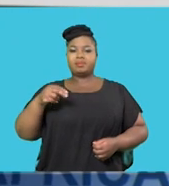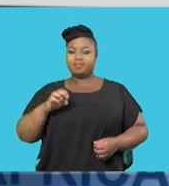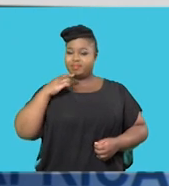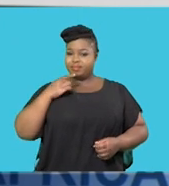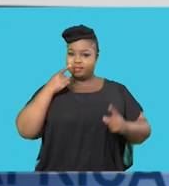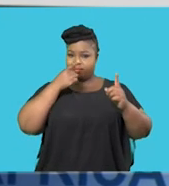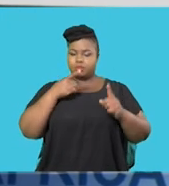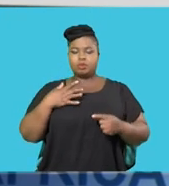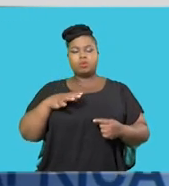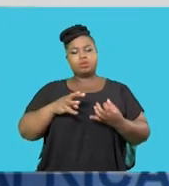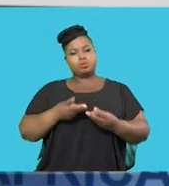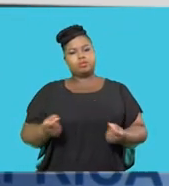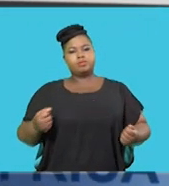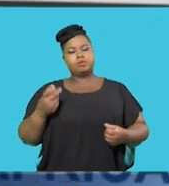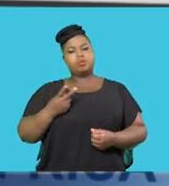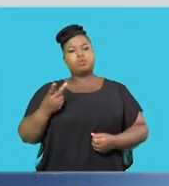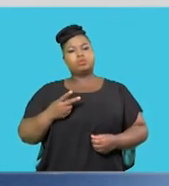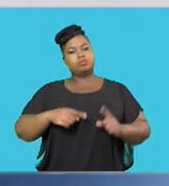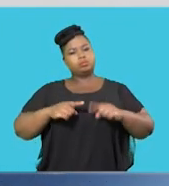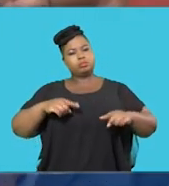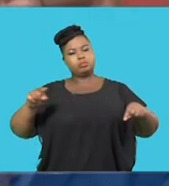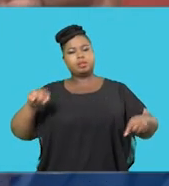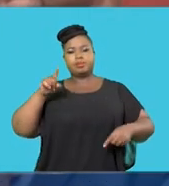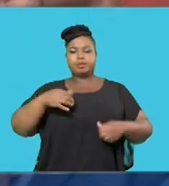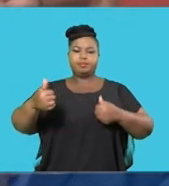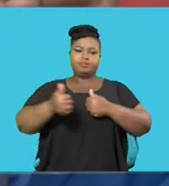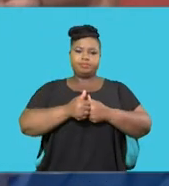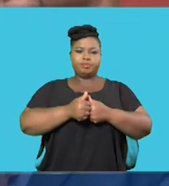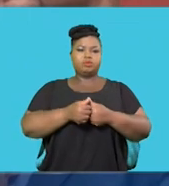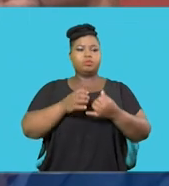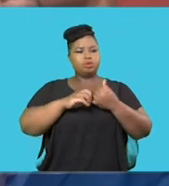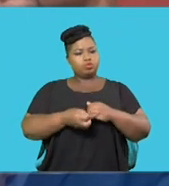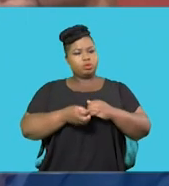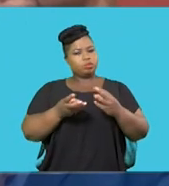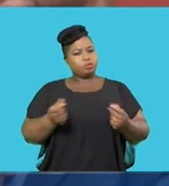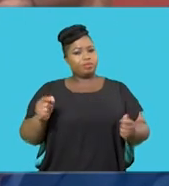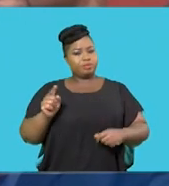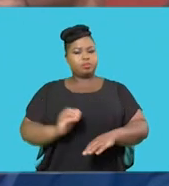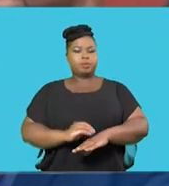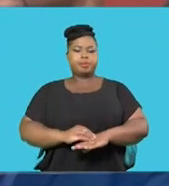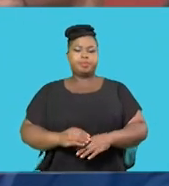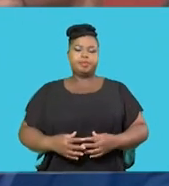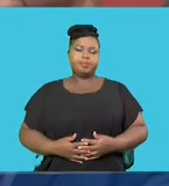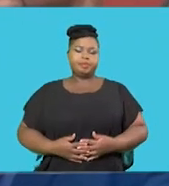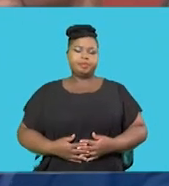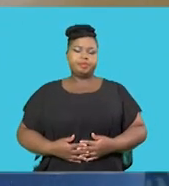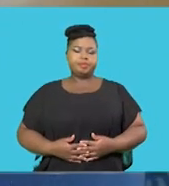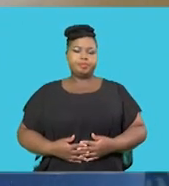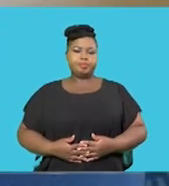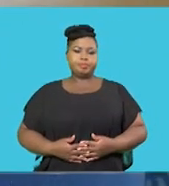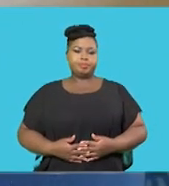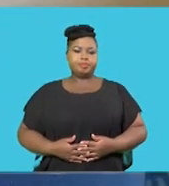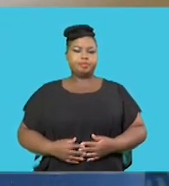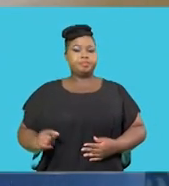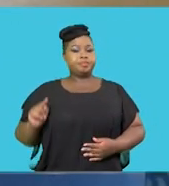bahlose ukunxusa zonke izinhlaka ezibambe iqhaza ukuba zibambisane nabo kwimizamo yokuxazulula le nkinga yezamandla. In